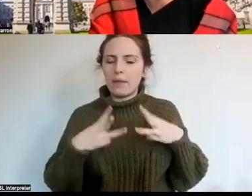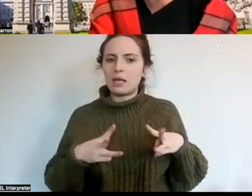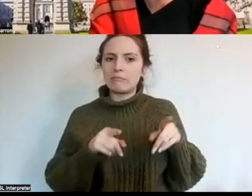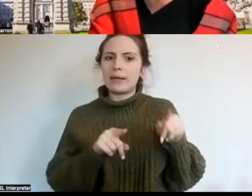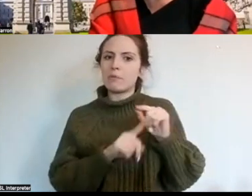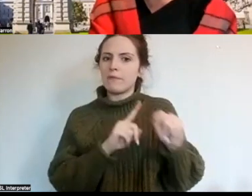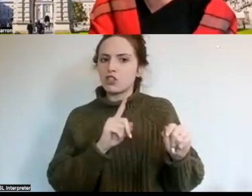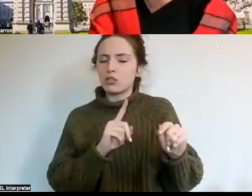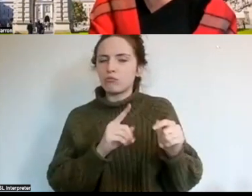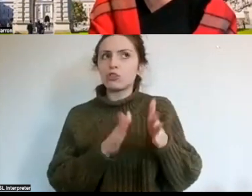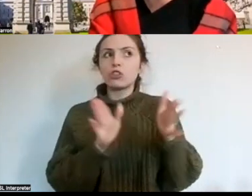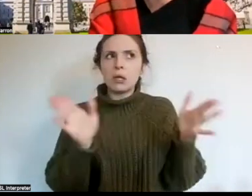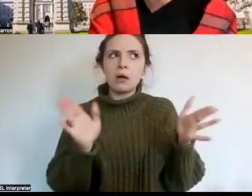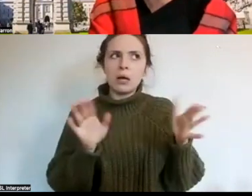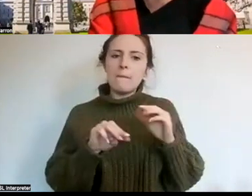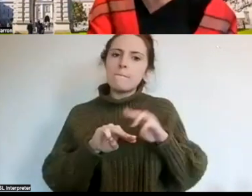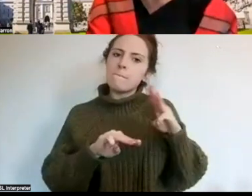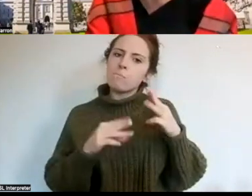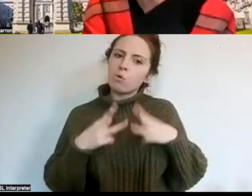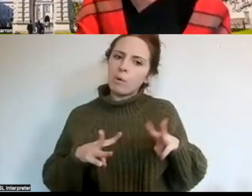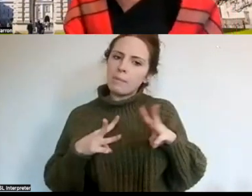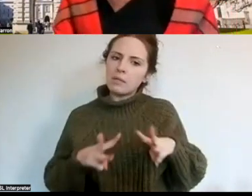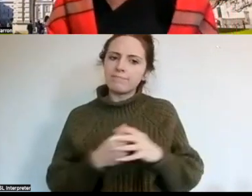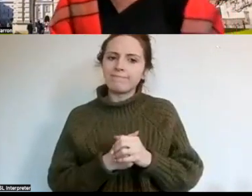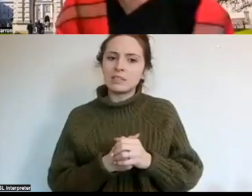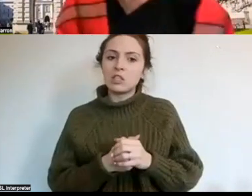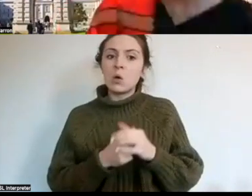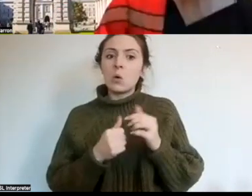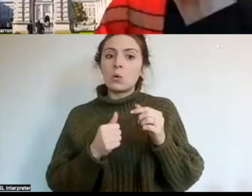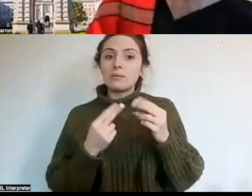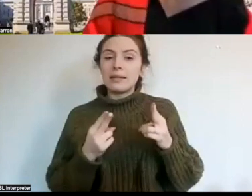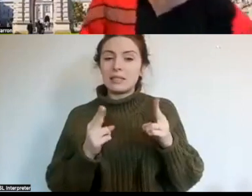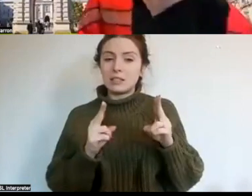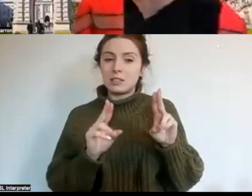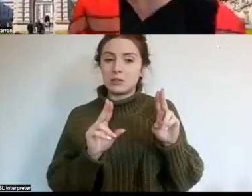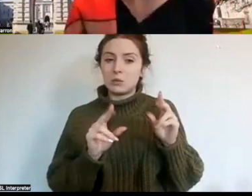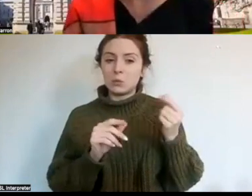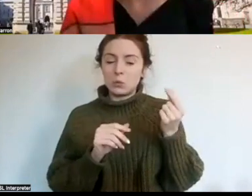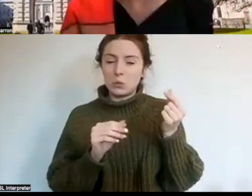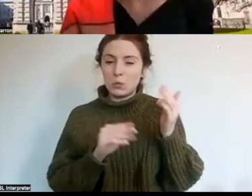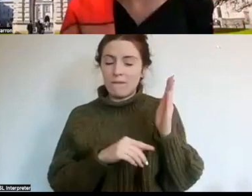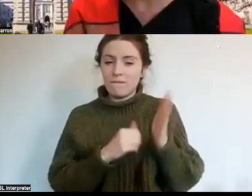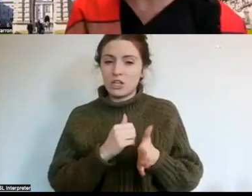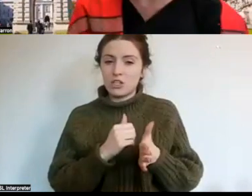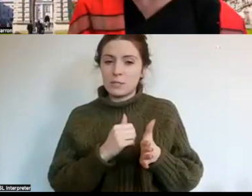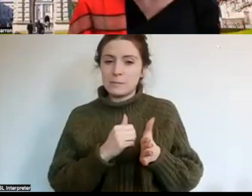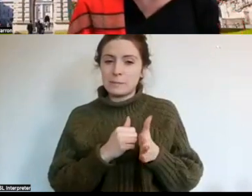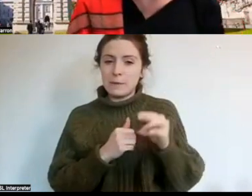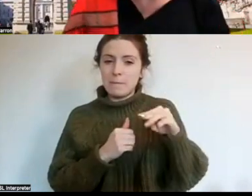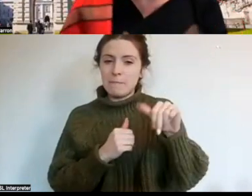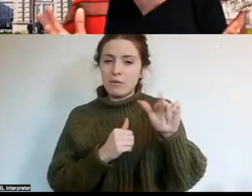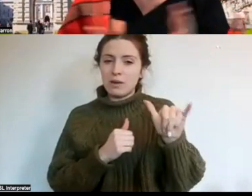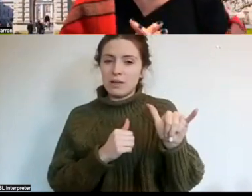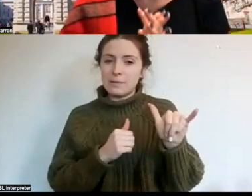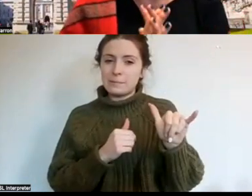that's a very interesting point. Mary, we're going to have to finish up soon. So Mary, we'll give you second. Well, just to